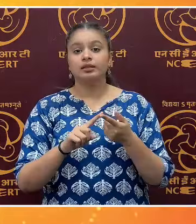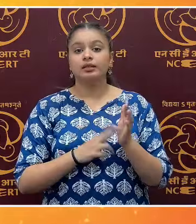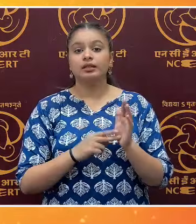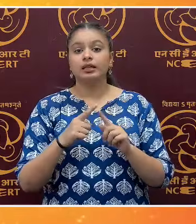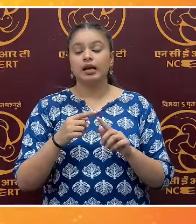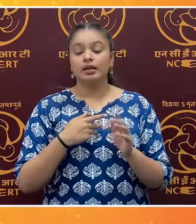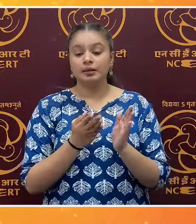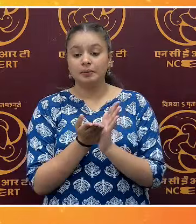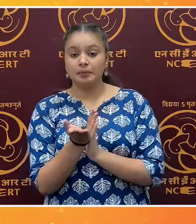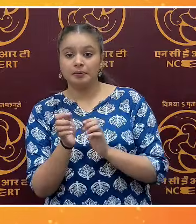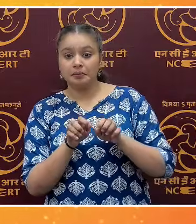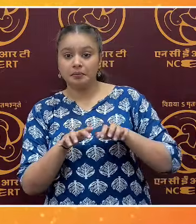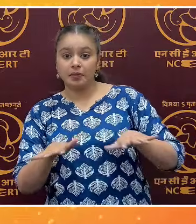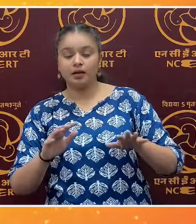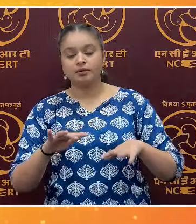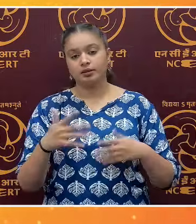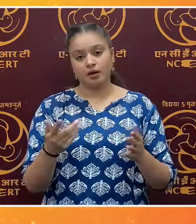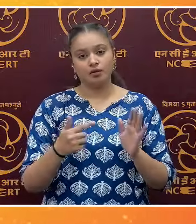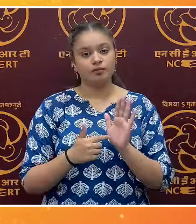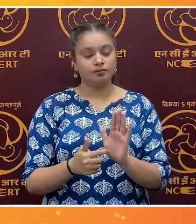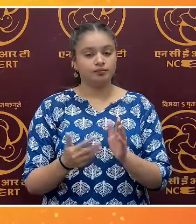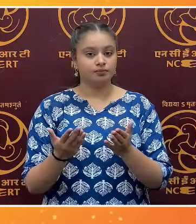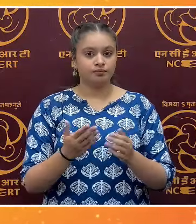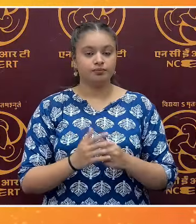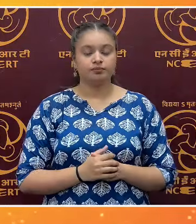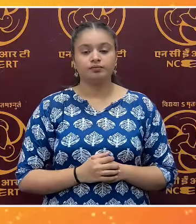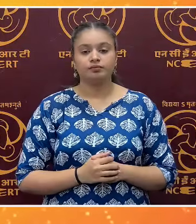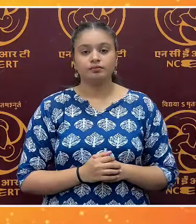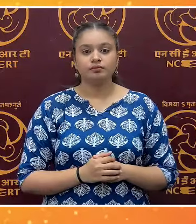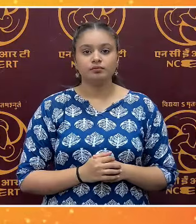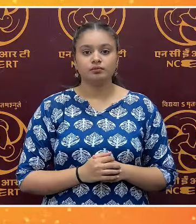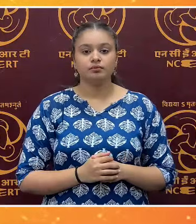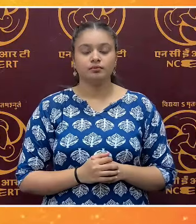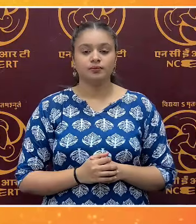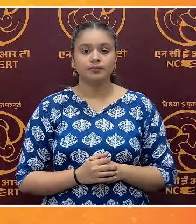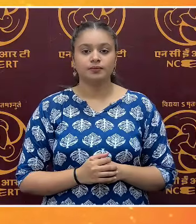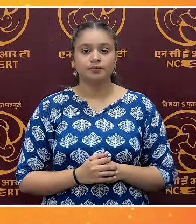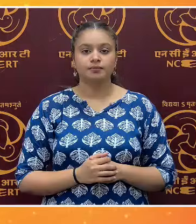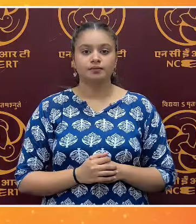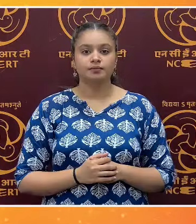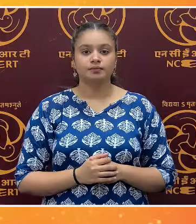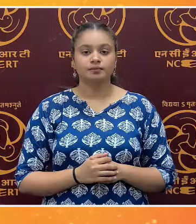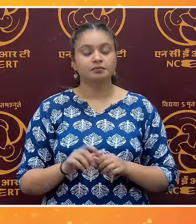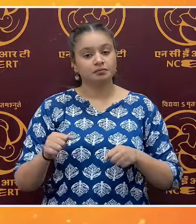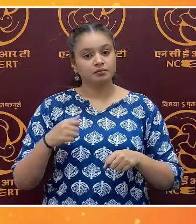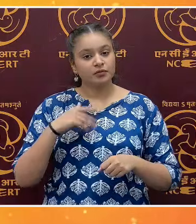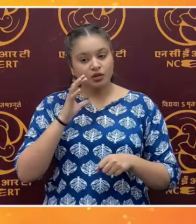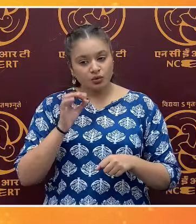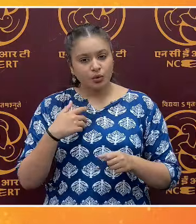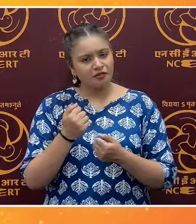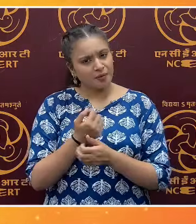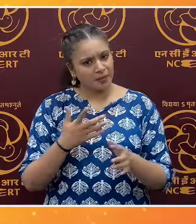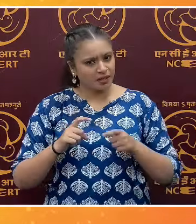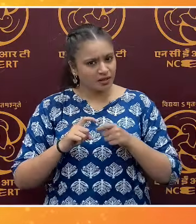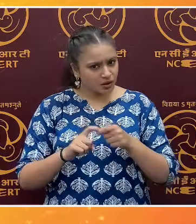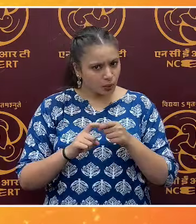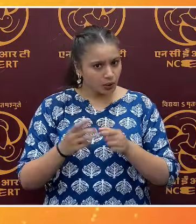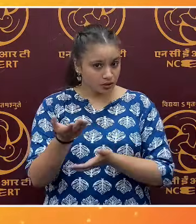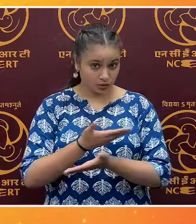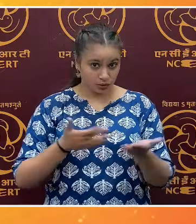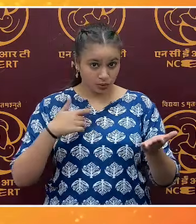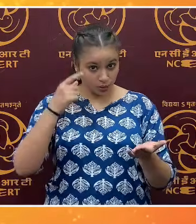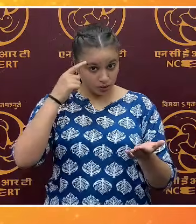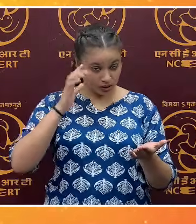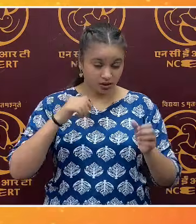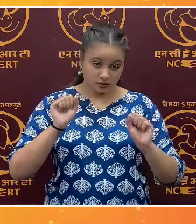passed. Okay. I have already opened, but I am not finding it. So, I am sure there are so many questions that are coming to your mind. You can